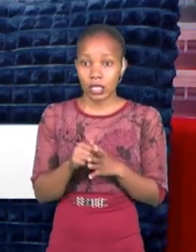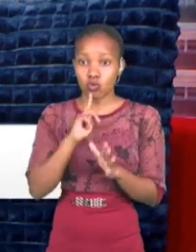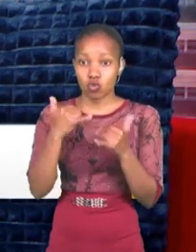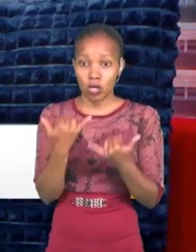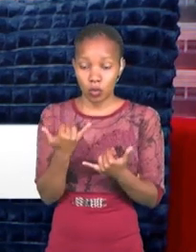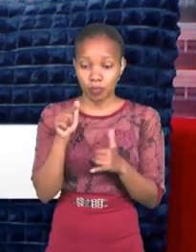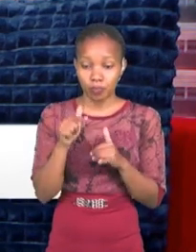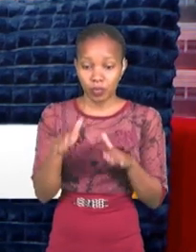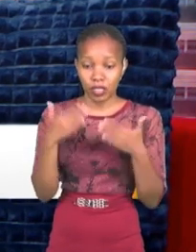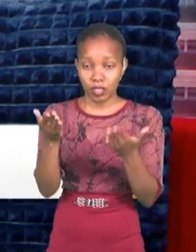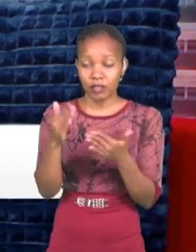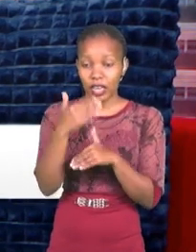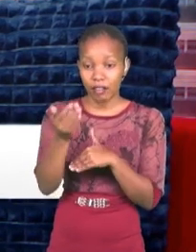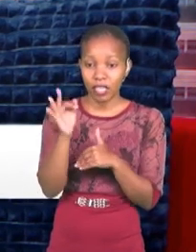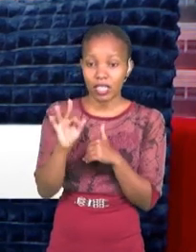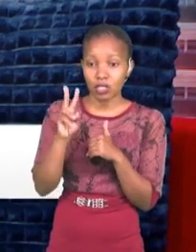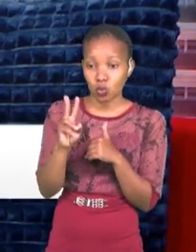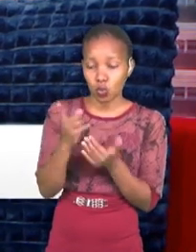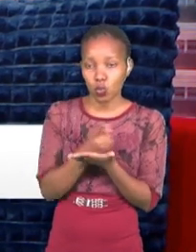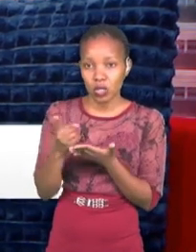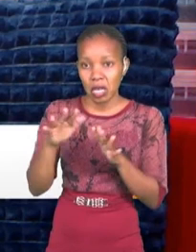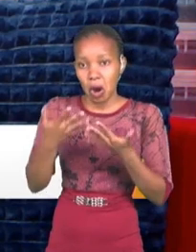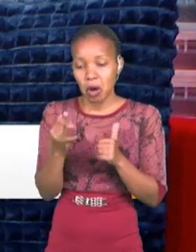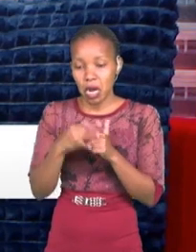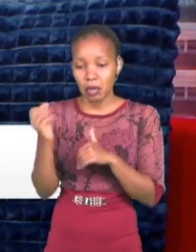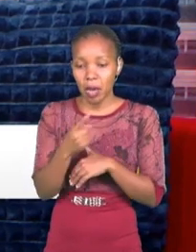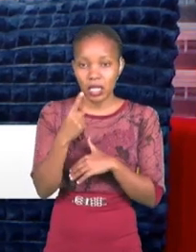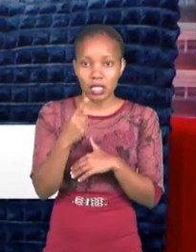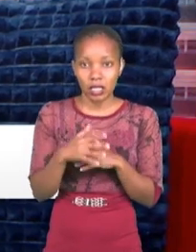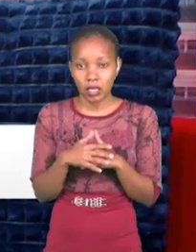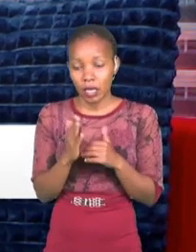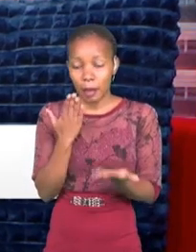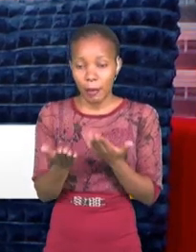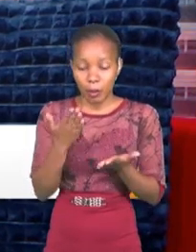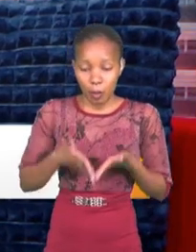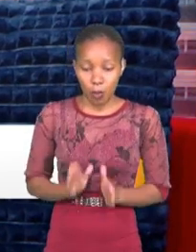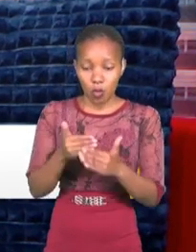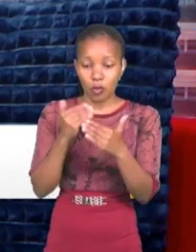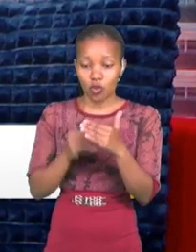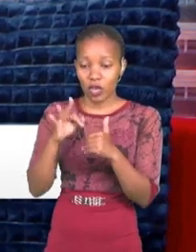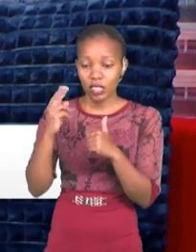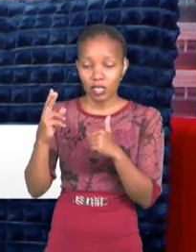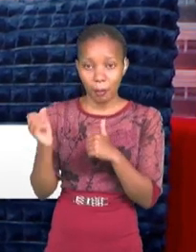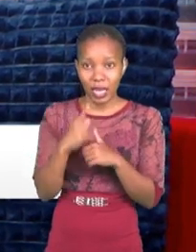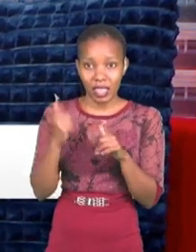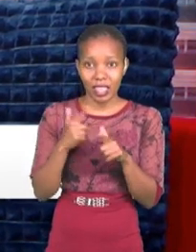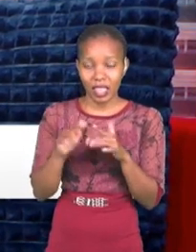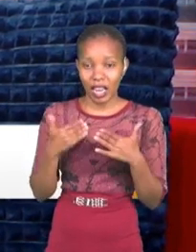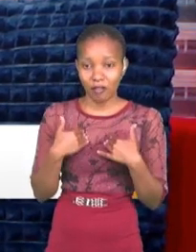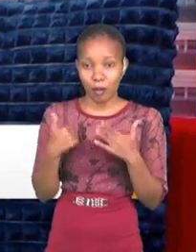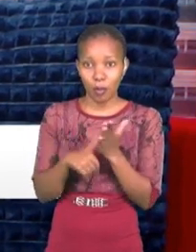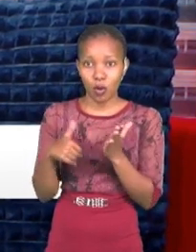is produced after the 32 weeks or grossly after the 8 months of gestation. If baby delivers before 8 months, there is deficiency of